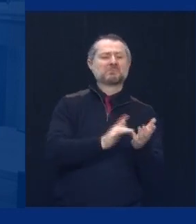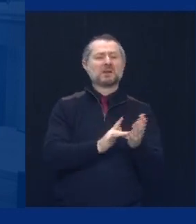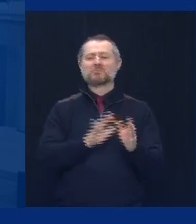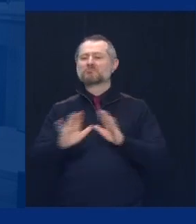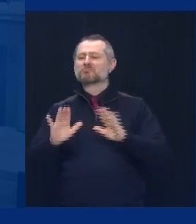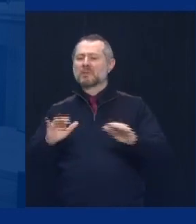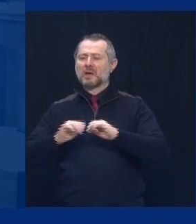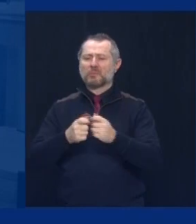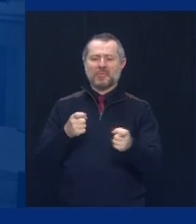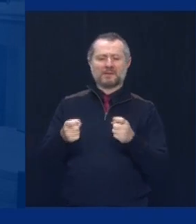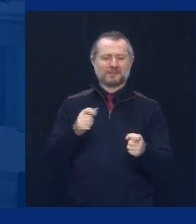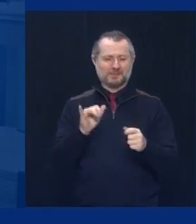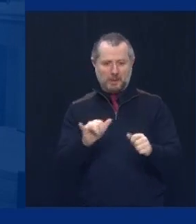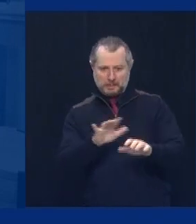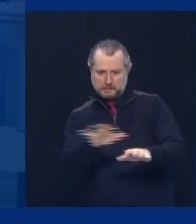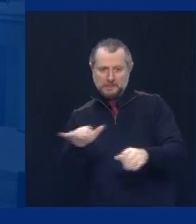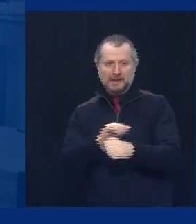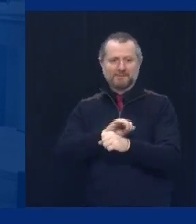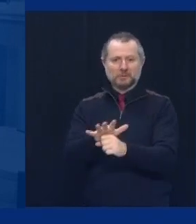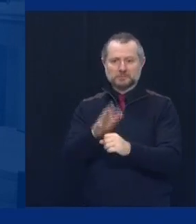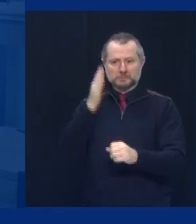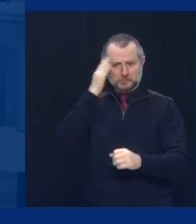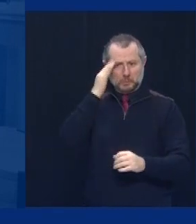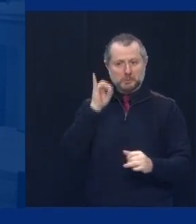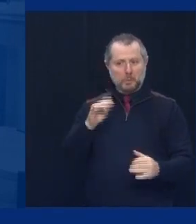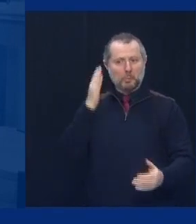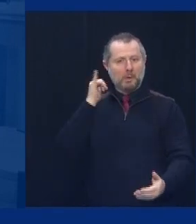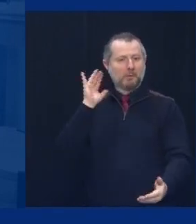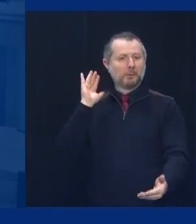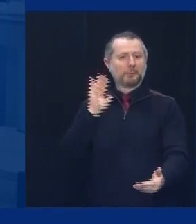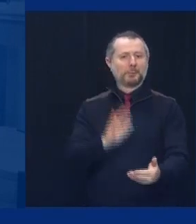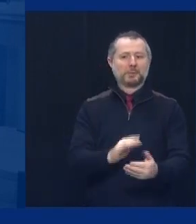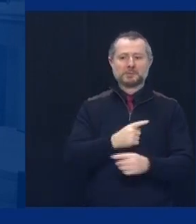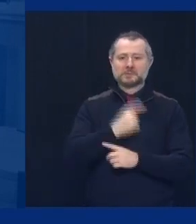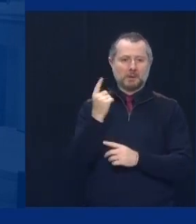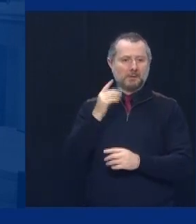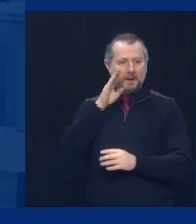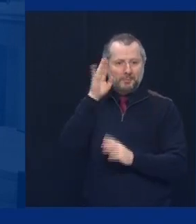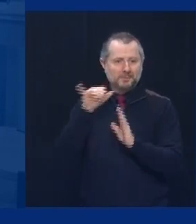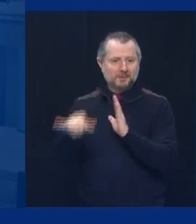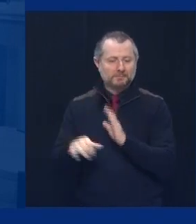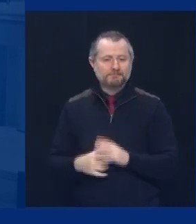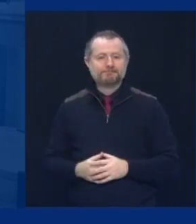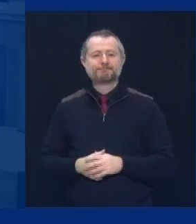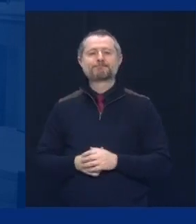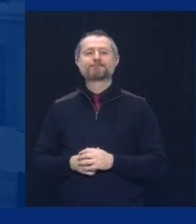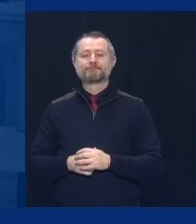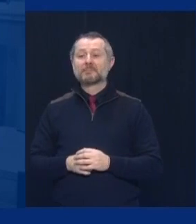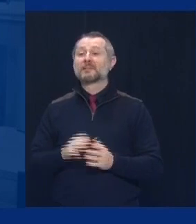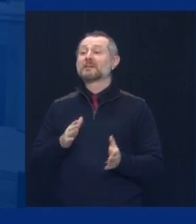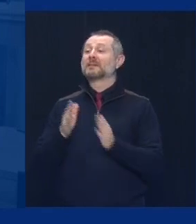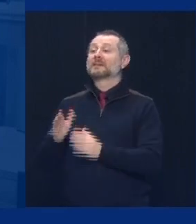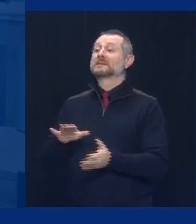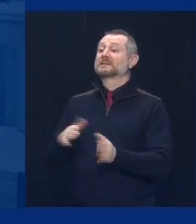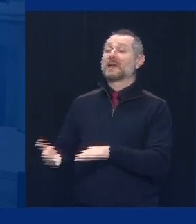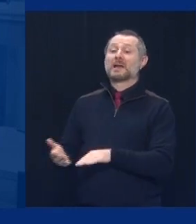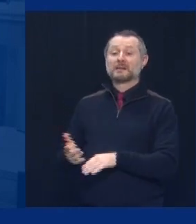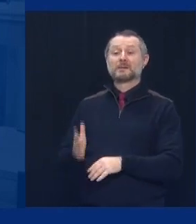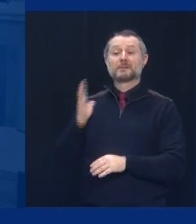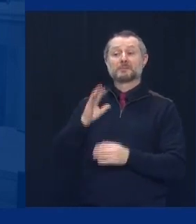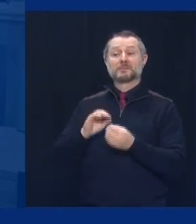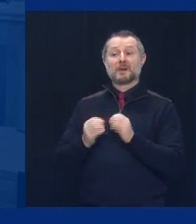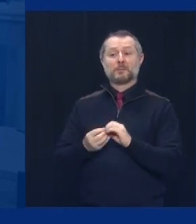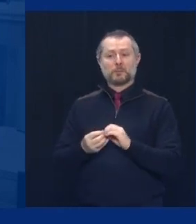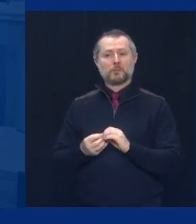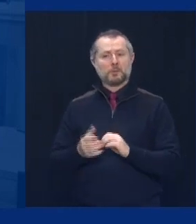disease. And that's what you see in the reduction of the length of stay, and that's what you see in the death rate. We had a